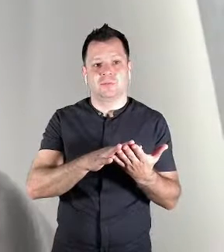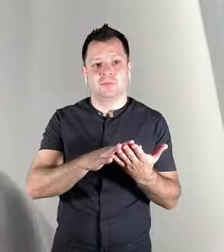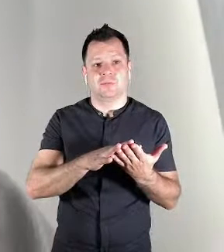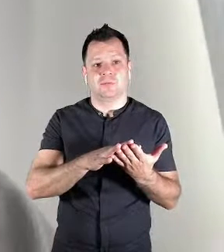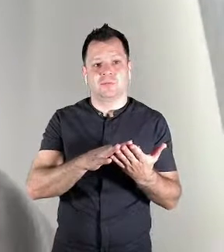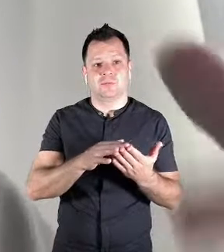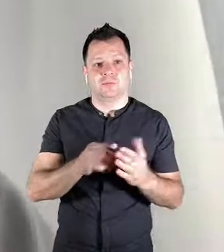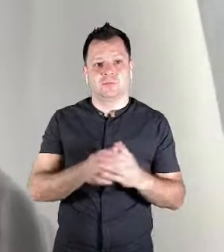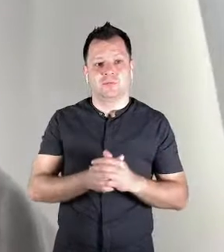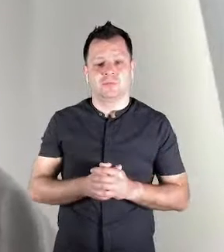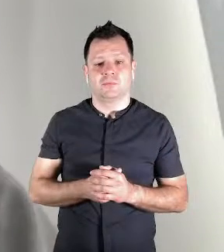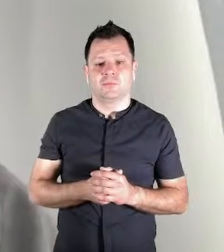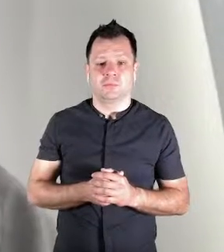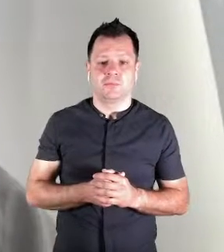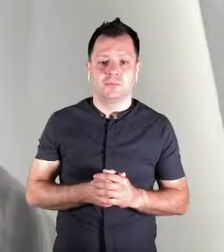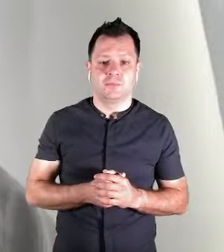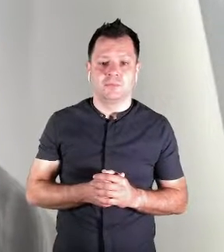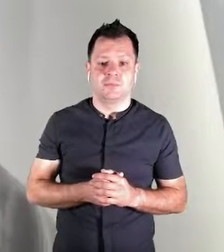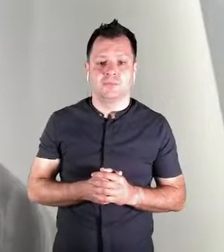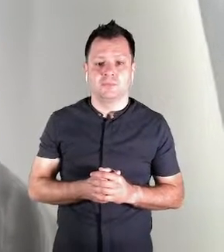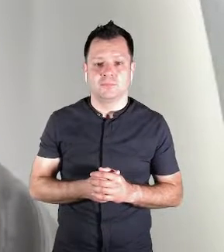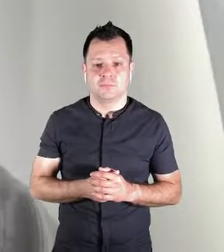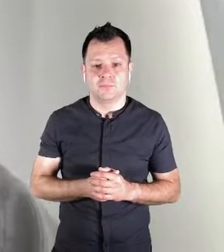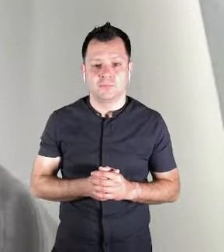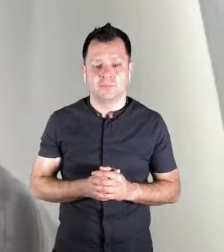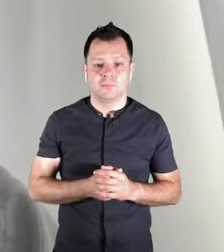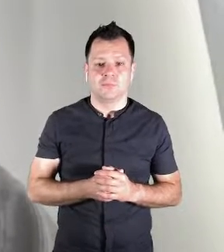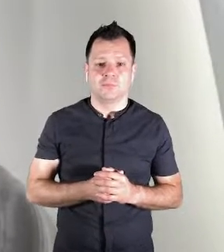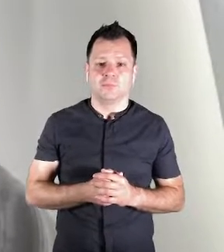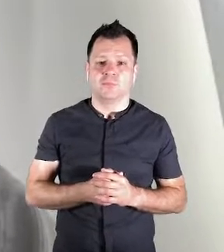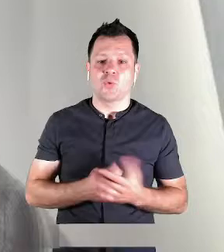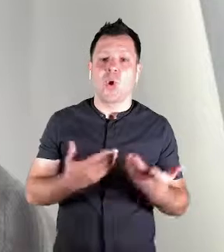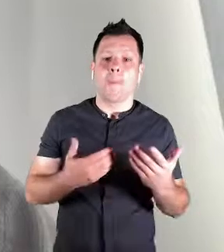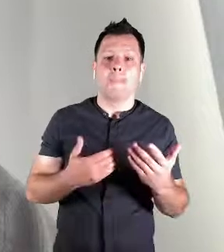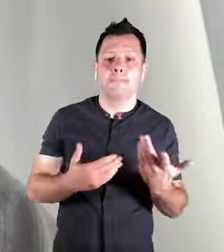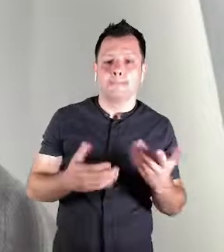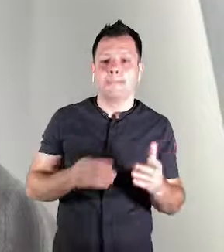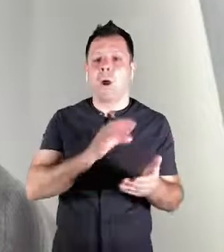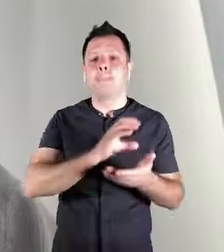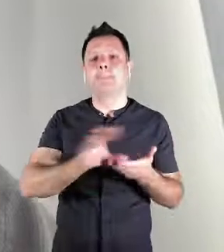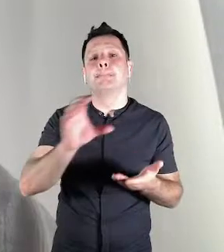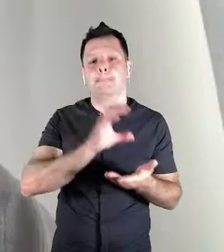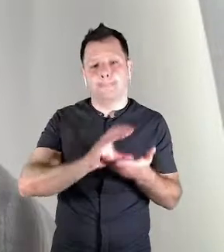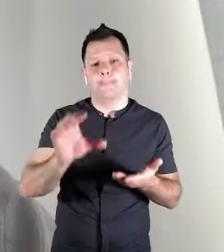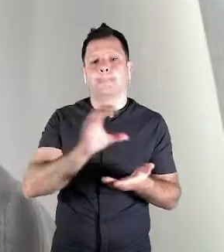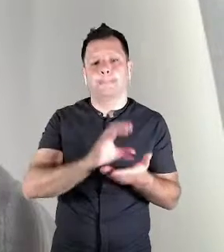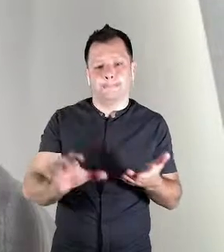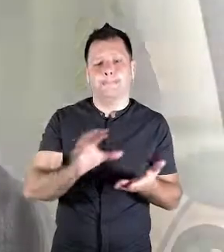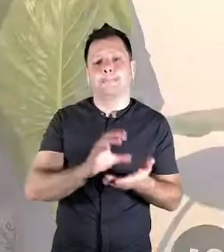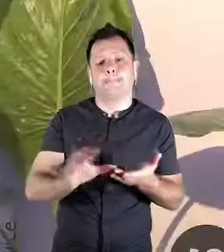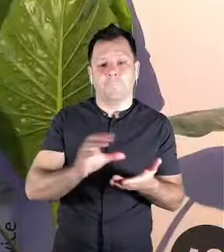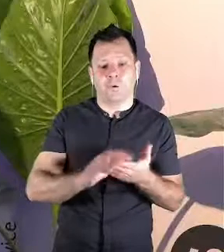lots of CO2. So it's a dilemma, really. Yeah.